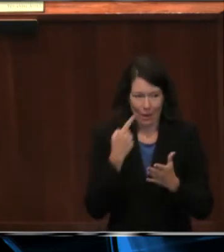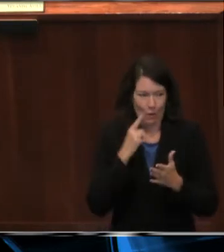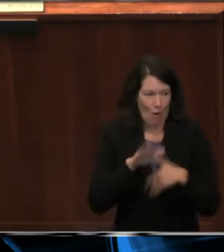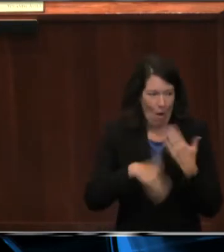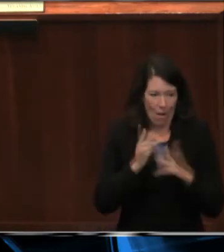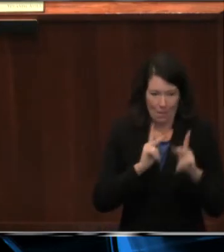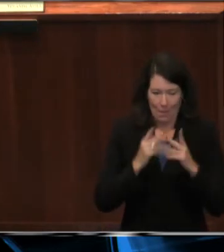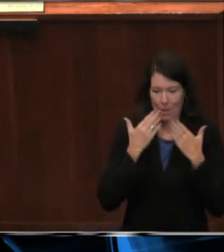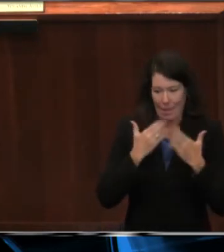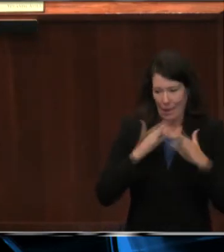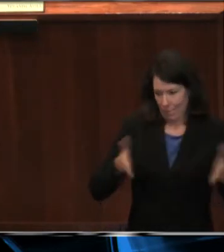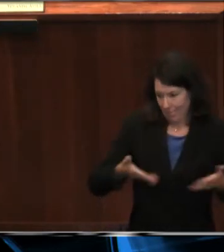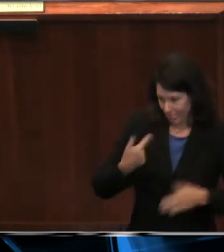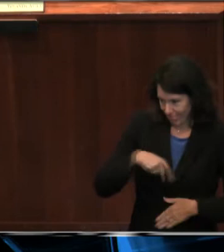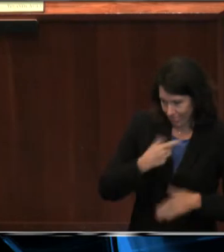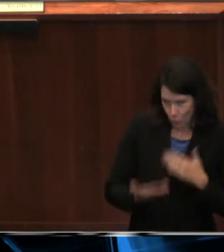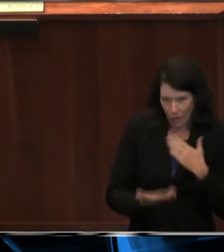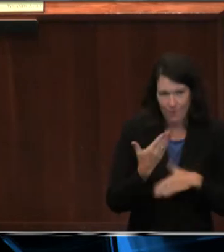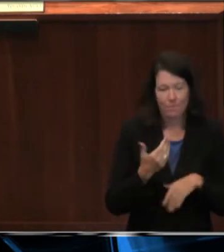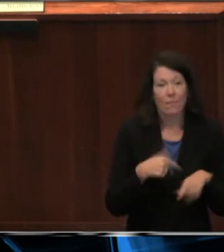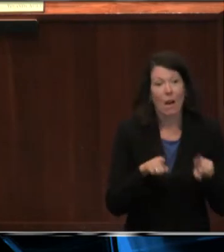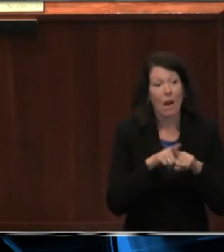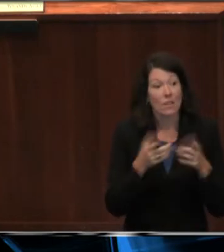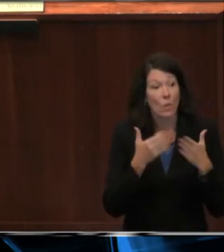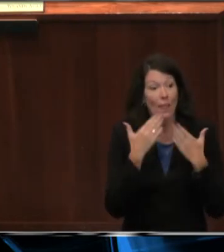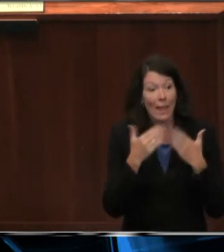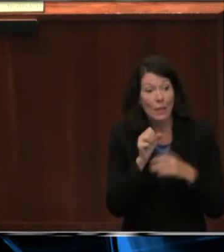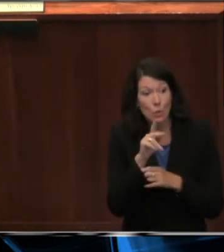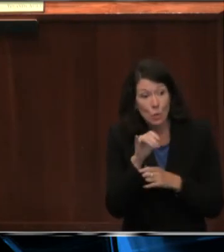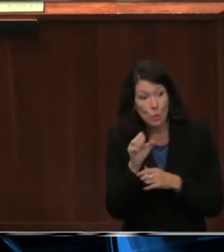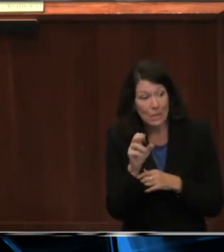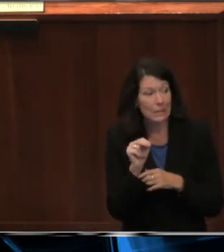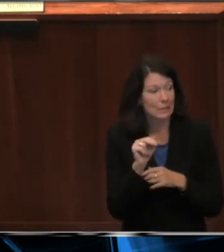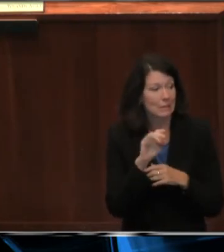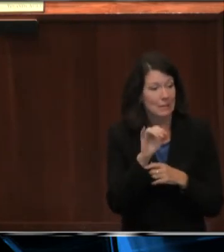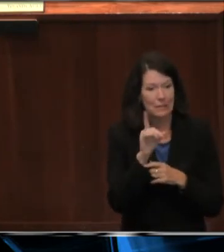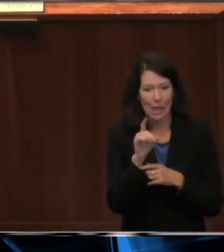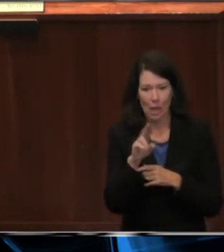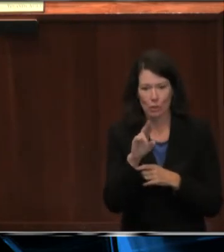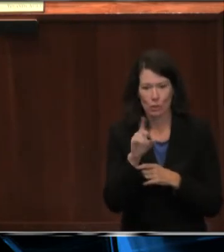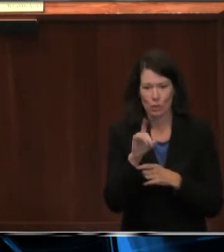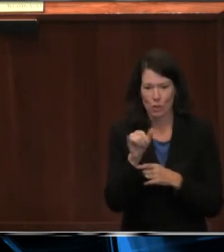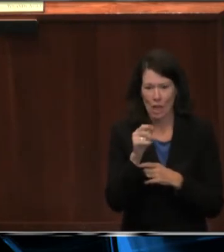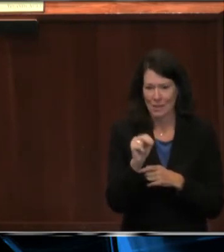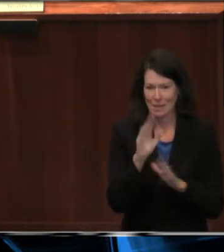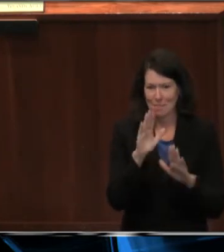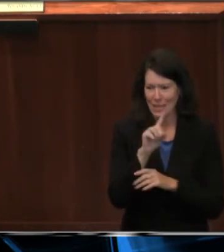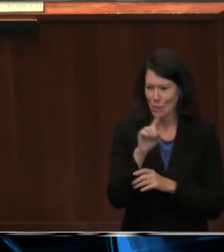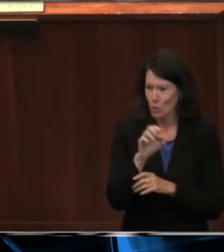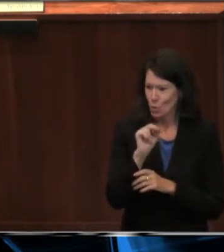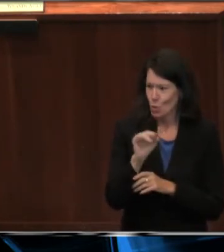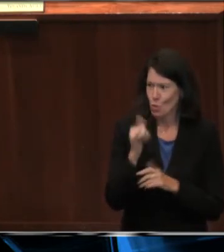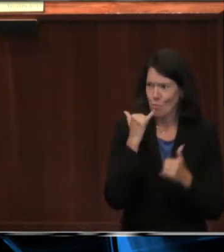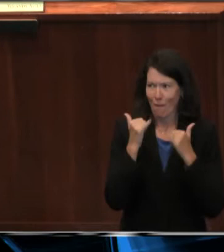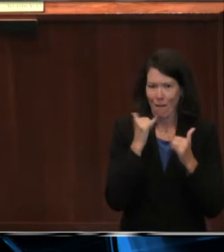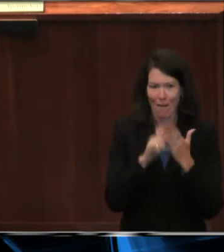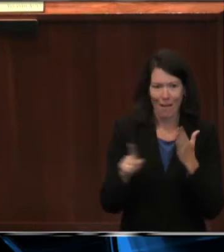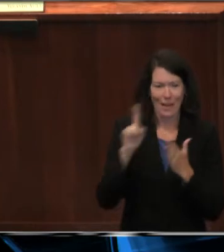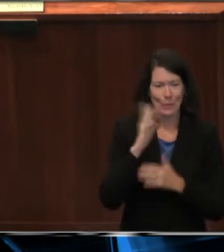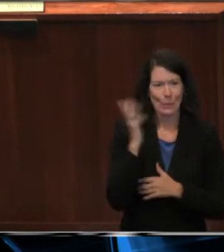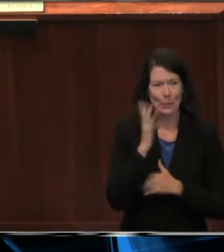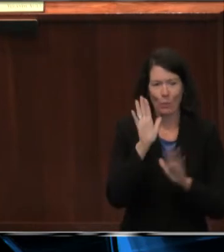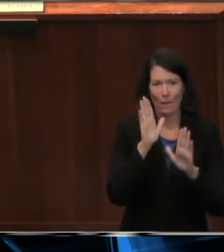conservatory, thank you for having us this morning. We also wanted to thank Susan and Dr. Johnson for an amazing Zoom call we had last week, where they gave us some